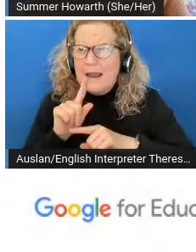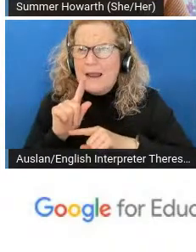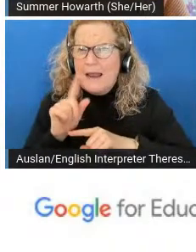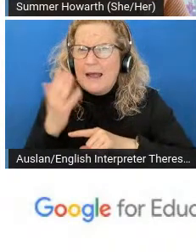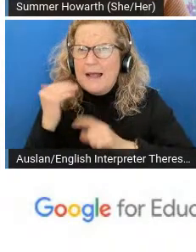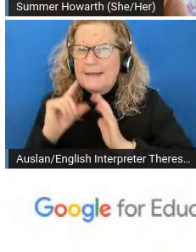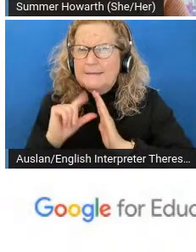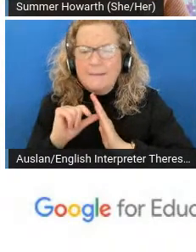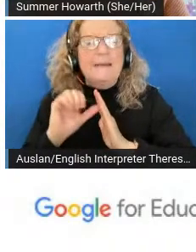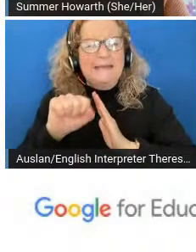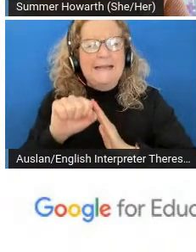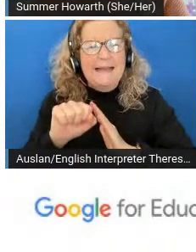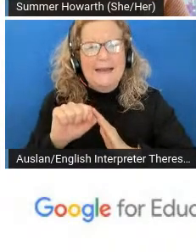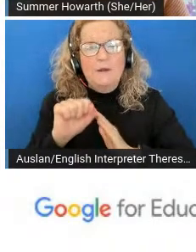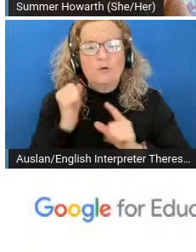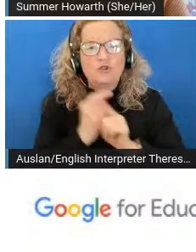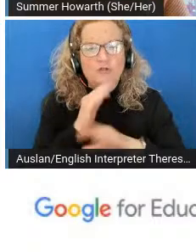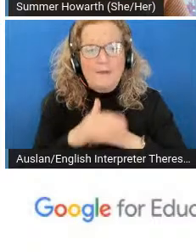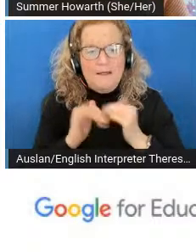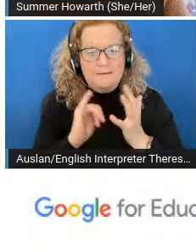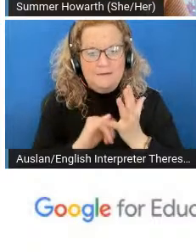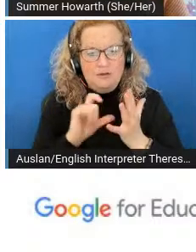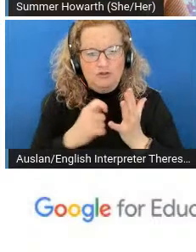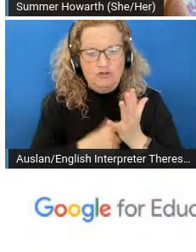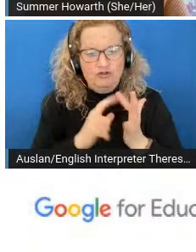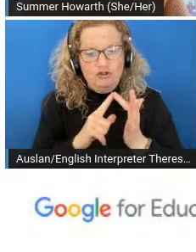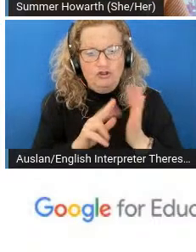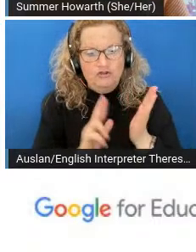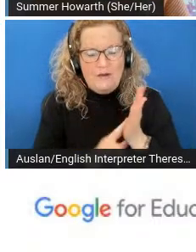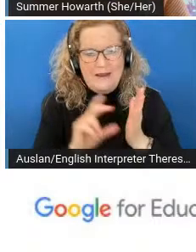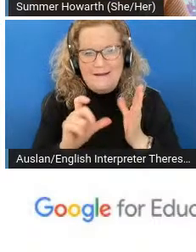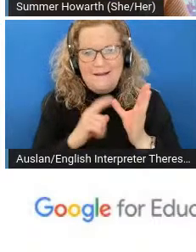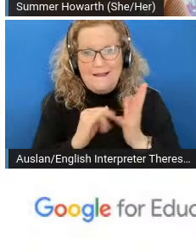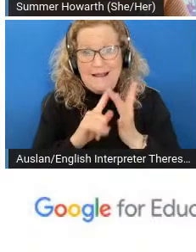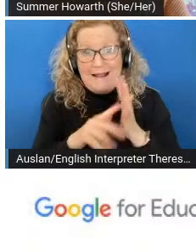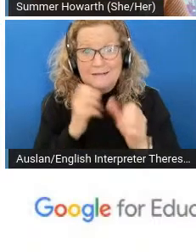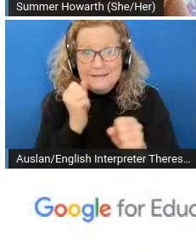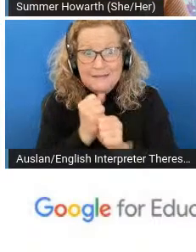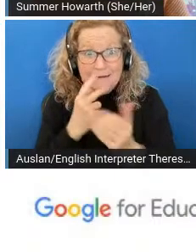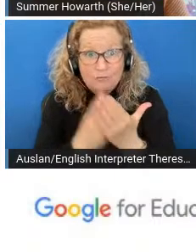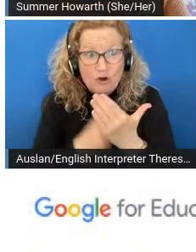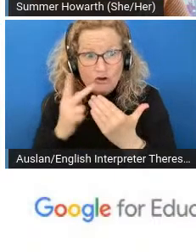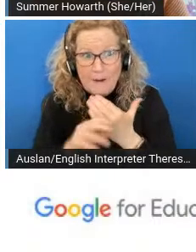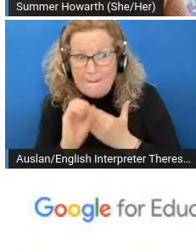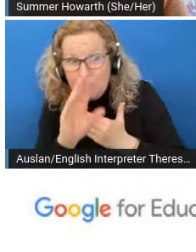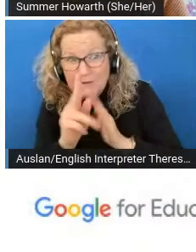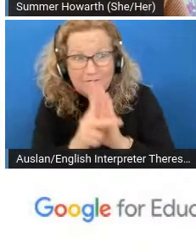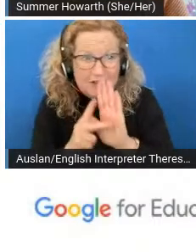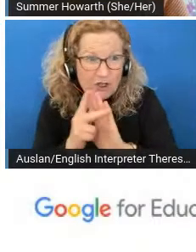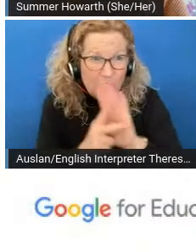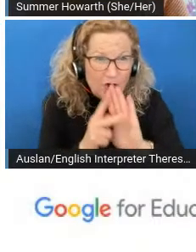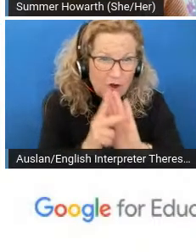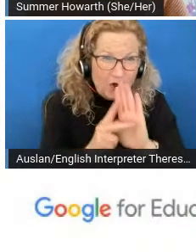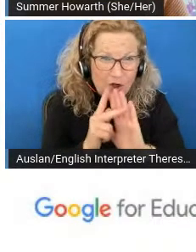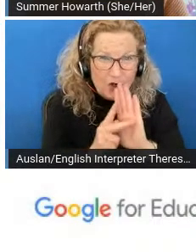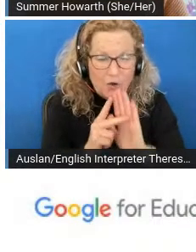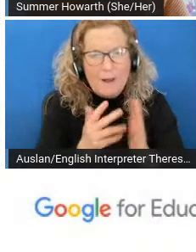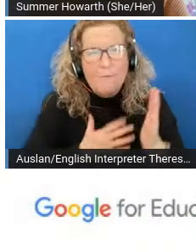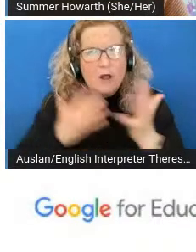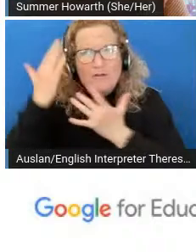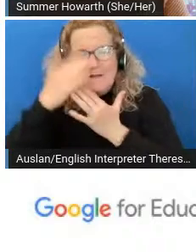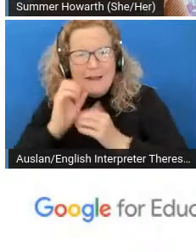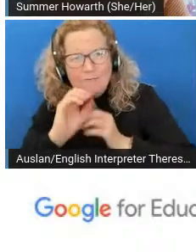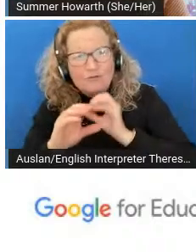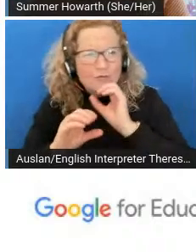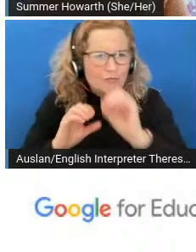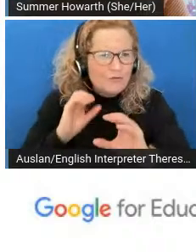things like screencasting. So screencasting my program and putting my video in here, capturing my reflections in here. So all